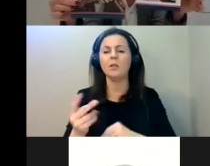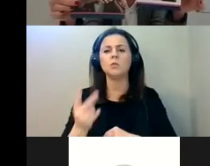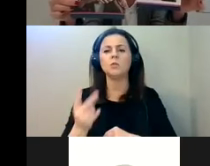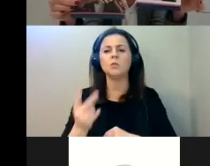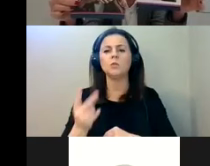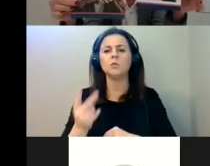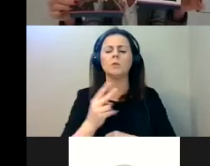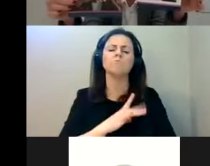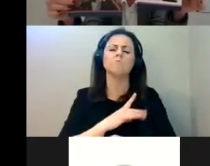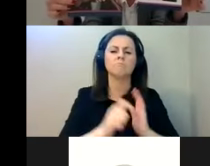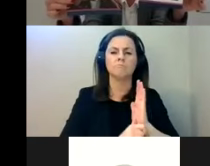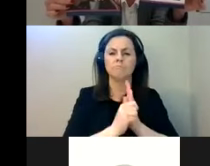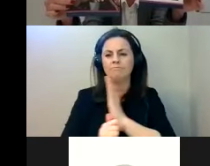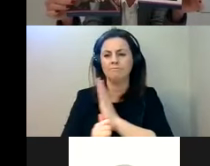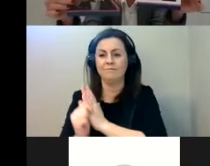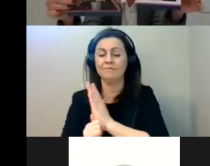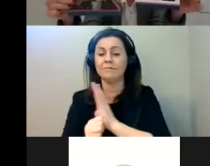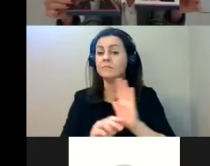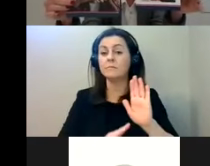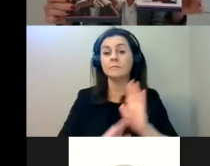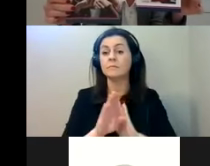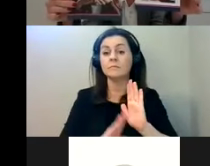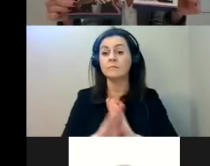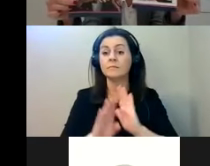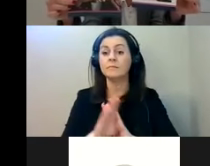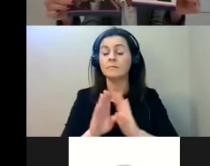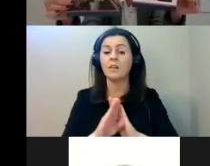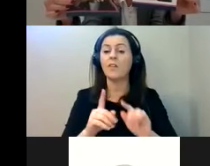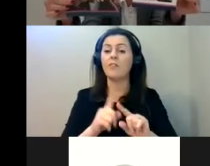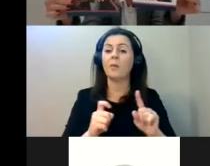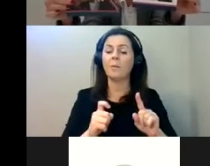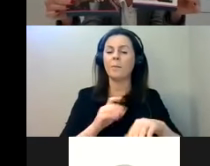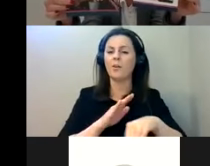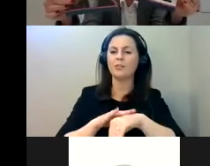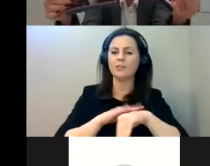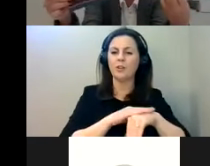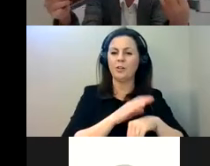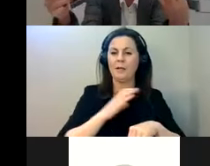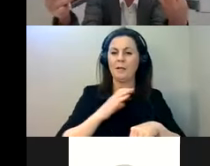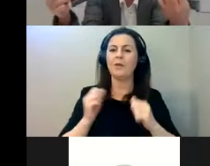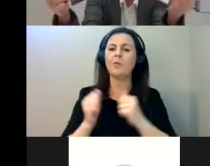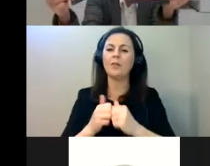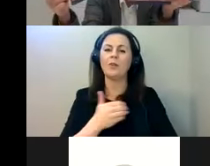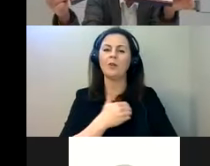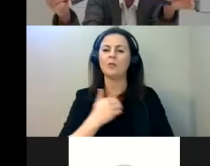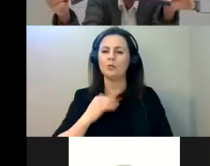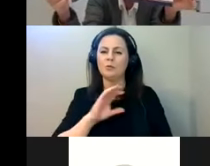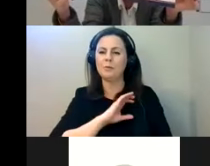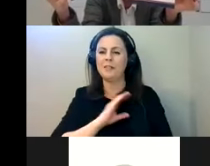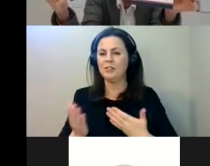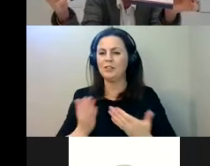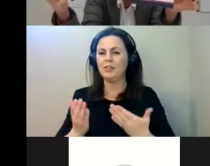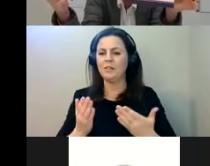that were put together by a consultative committee and the Toronto Police. And one is on the